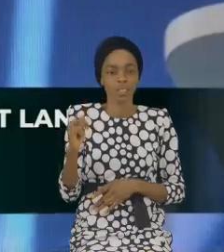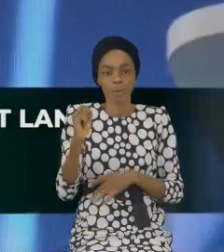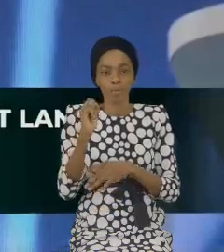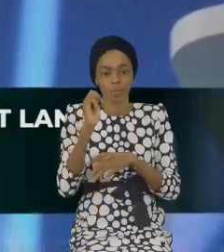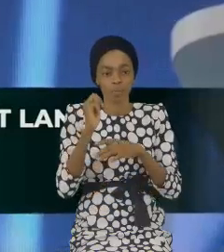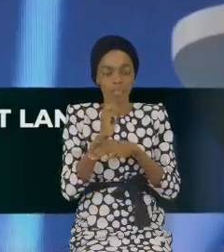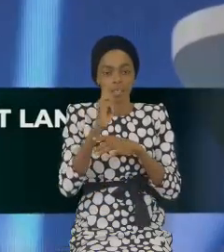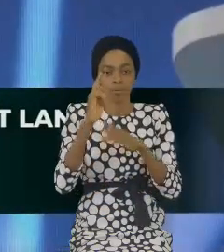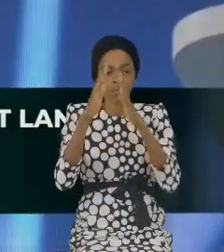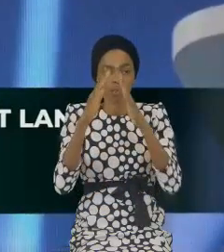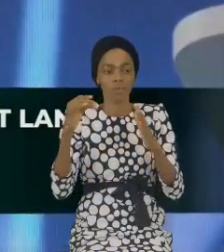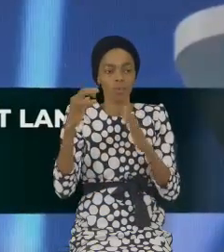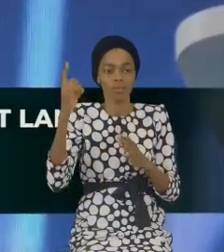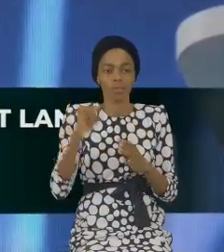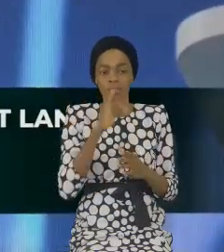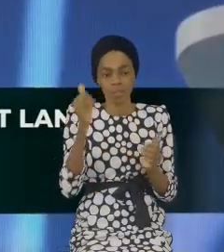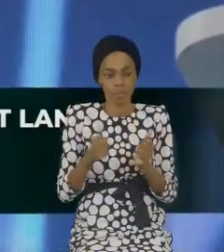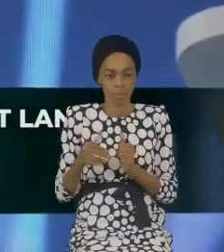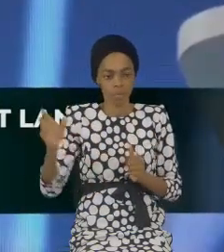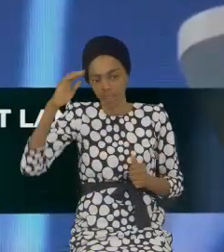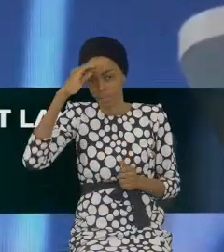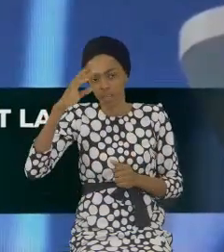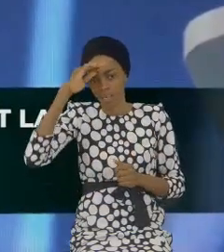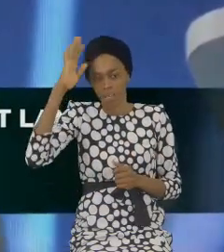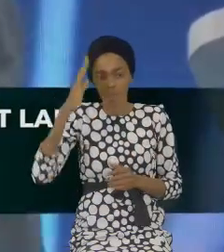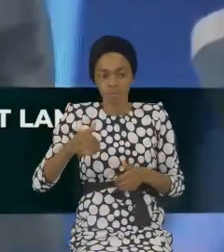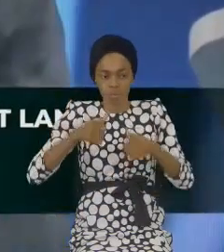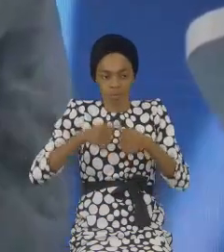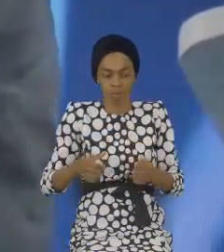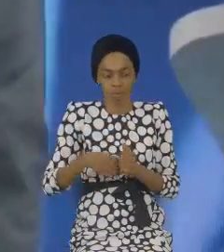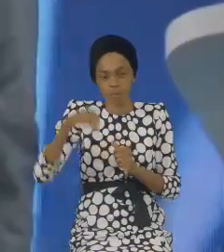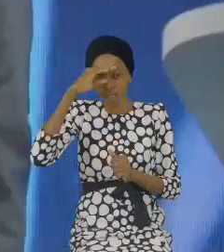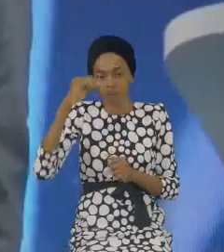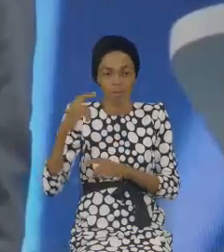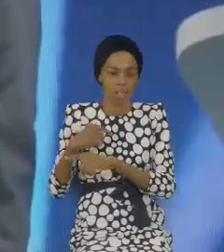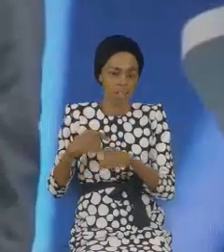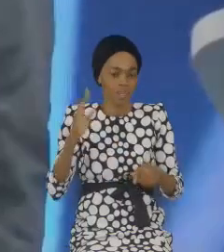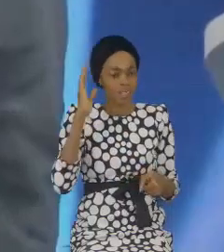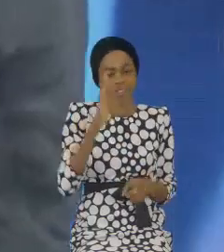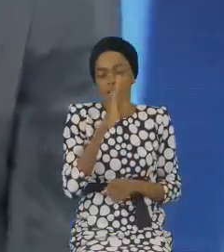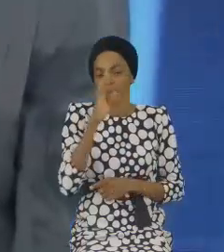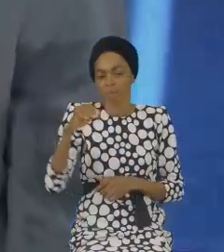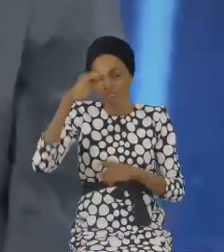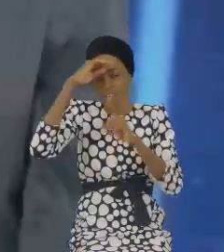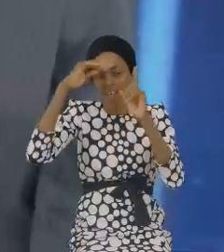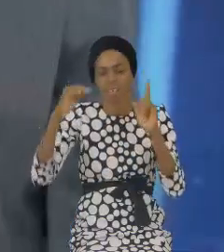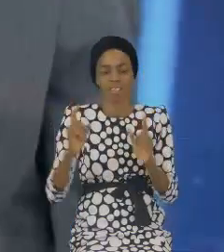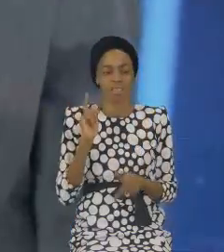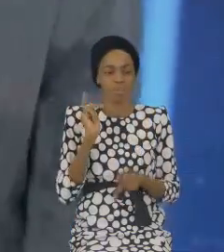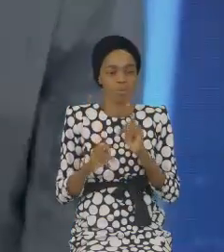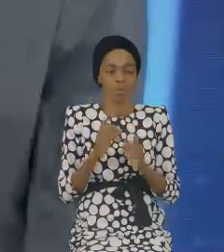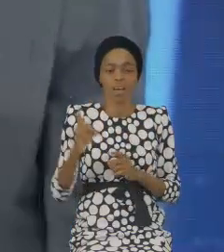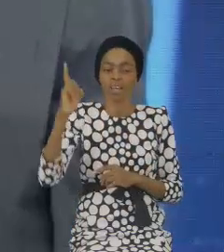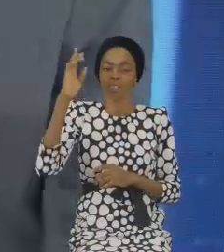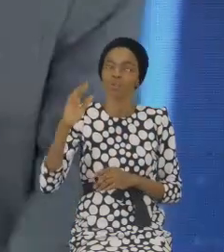God is with men, and he will dwell with them, and they shall be his people, and